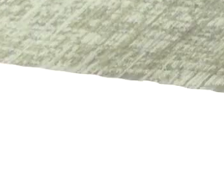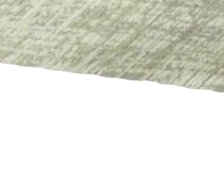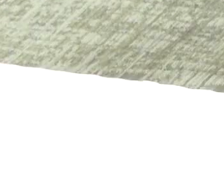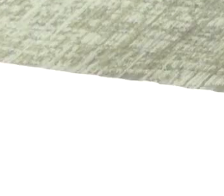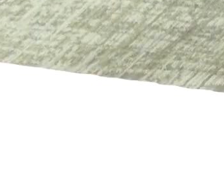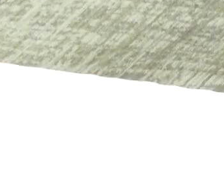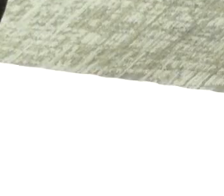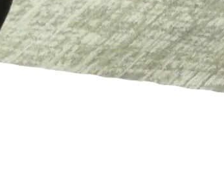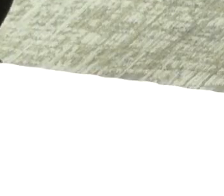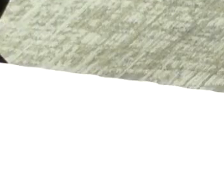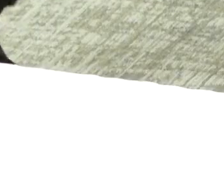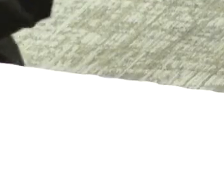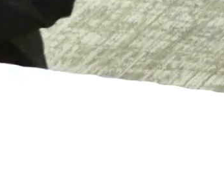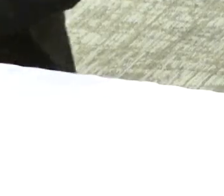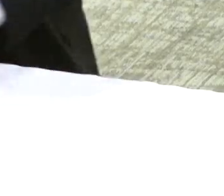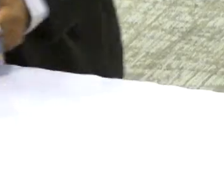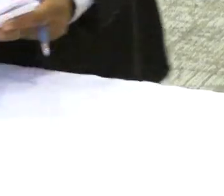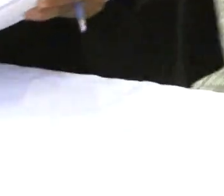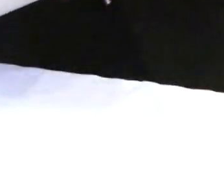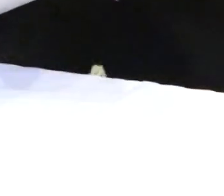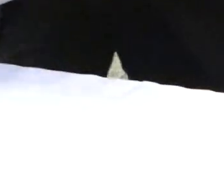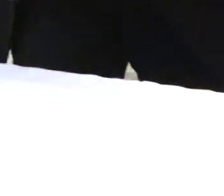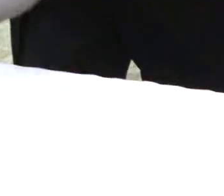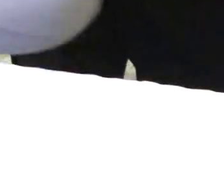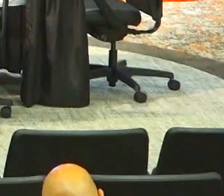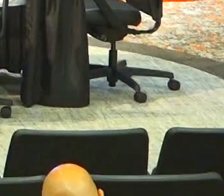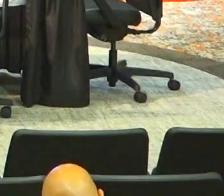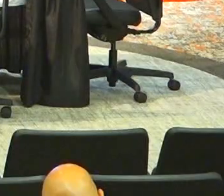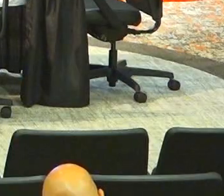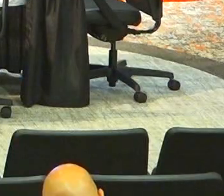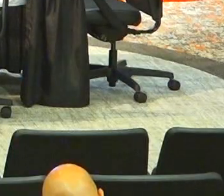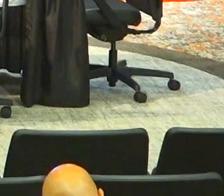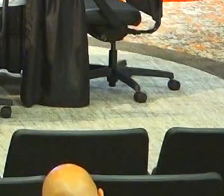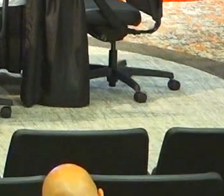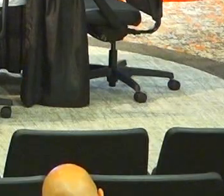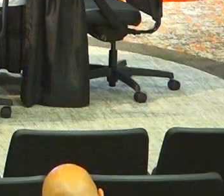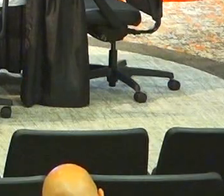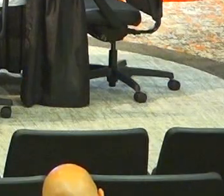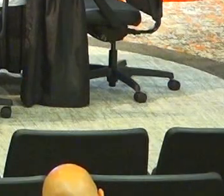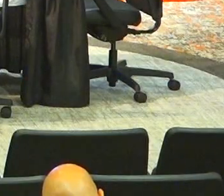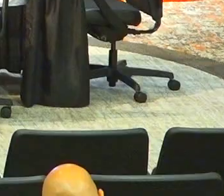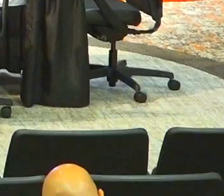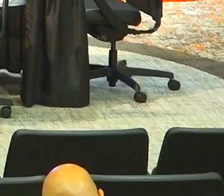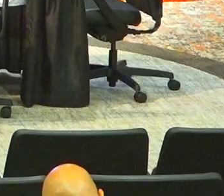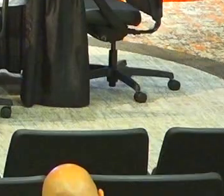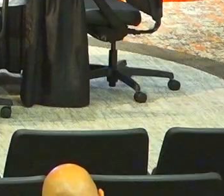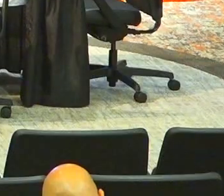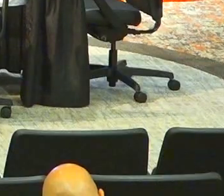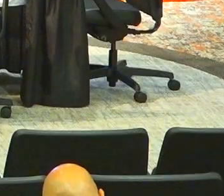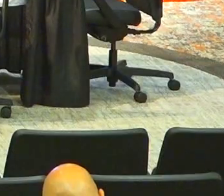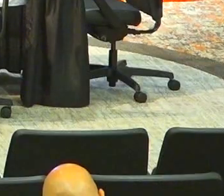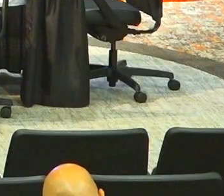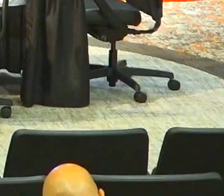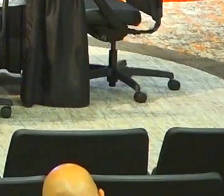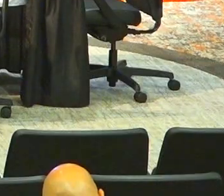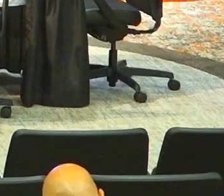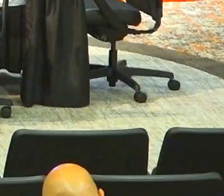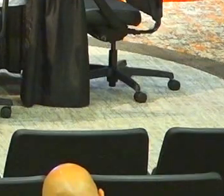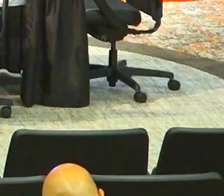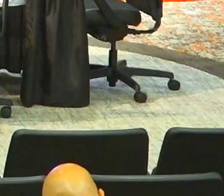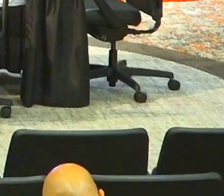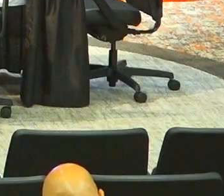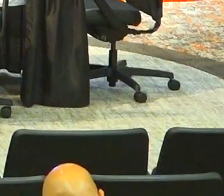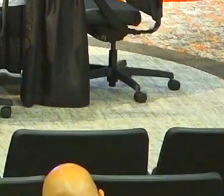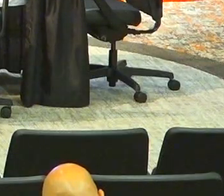Noticed it. Thanks, Galen, for thank you for a brief update there. We do have 31 resolutions on the agenda today. I'm going to